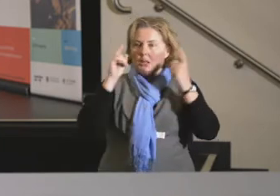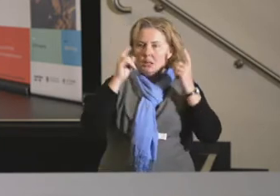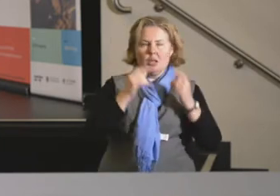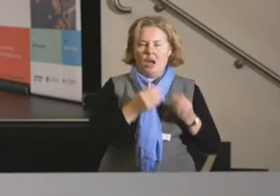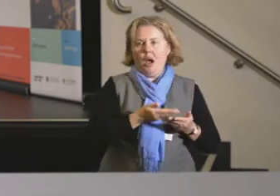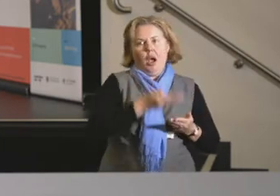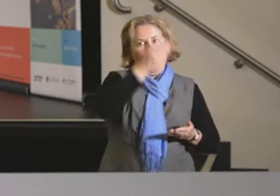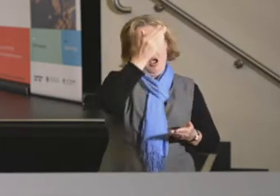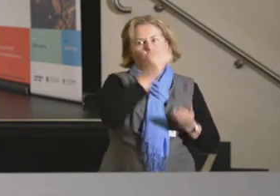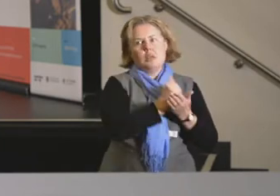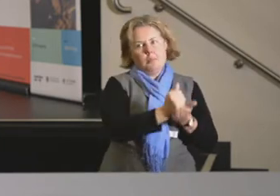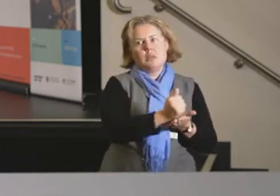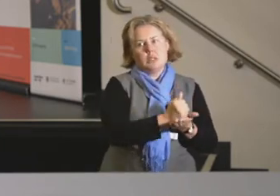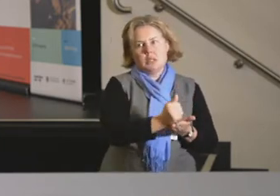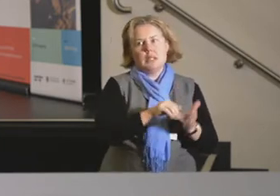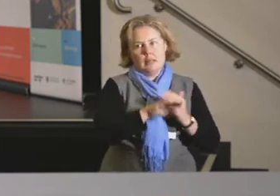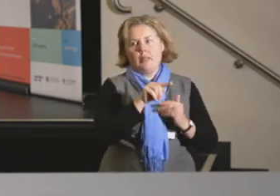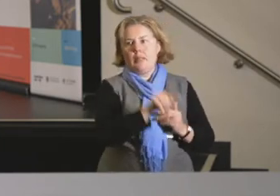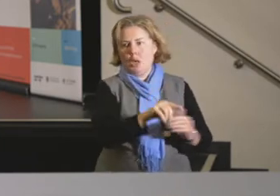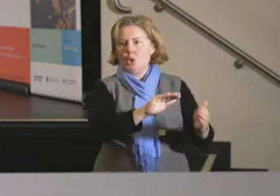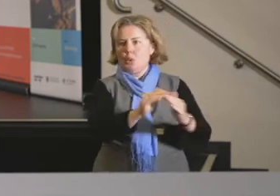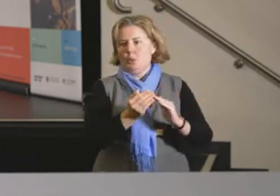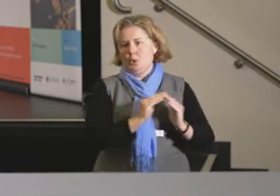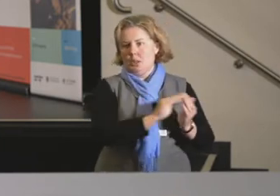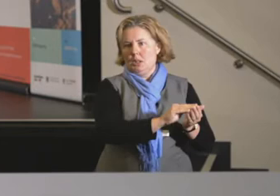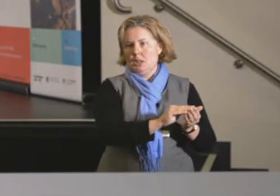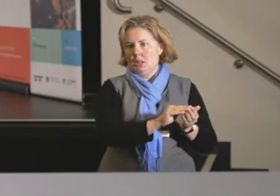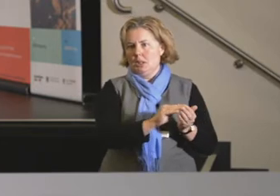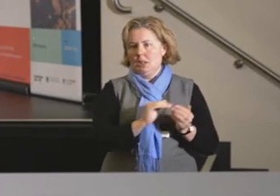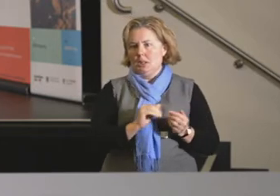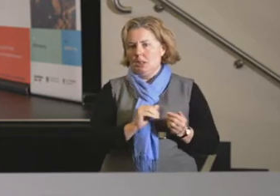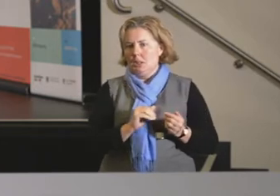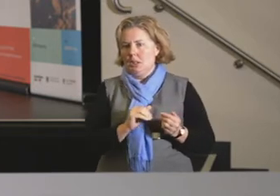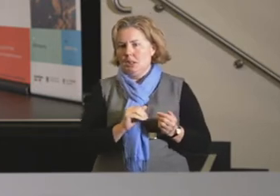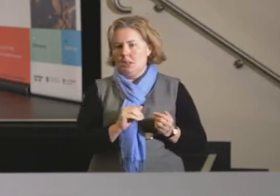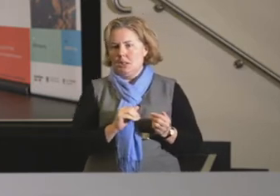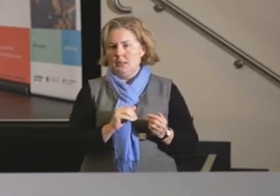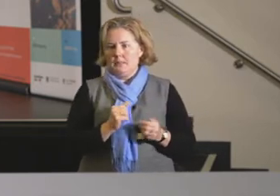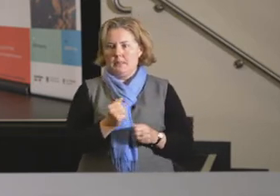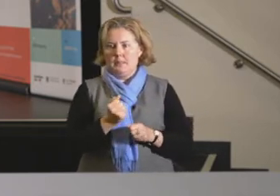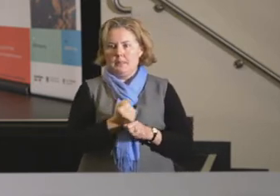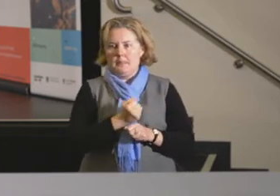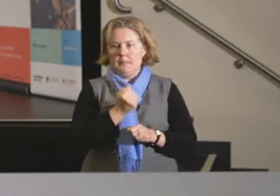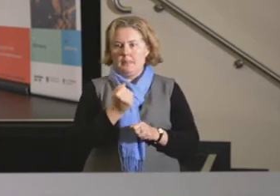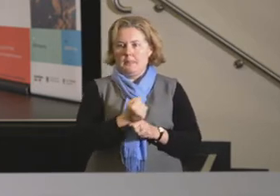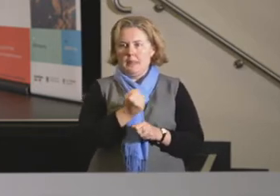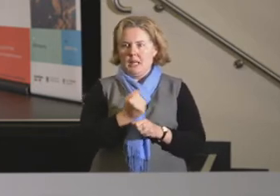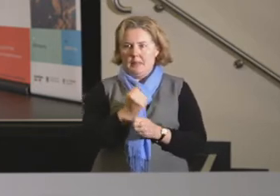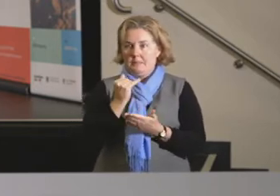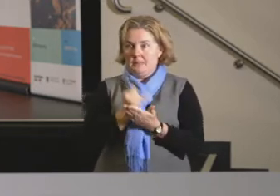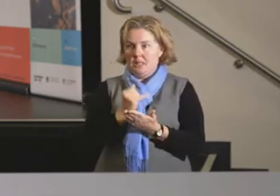right? I made the mistake of reading the comment thread that came under his post. I usually make a principle of never reading comment